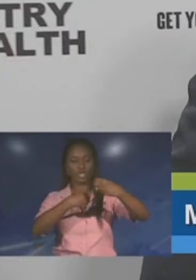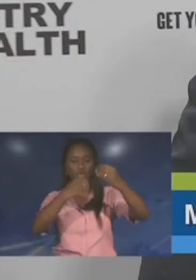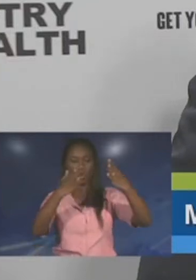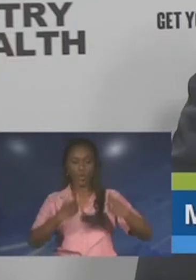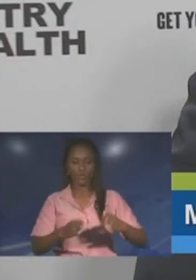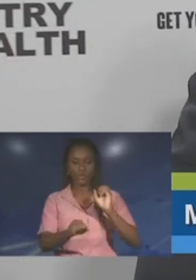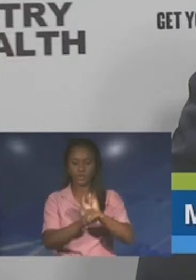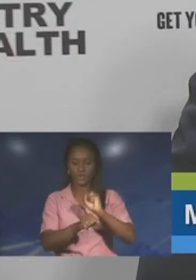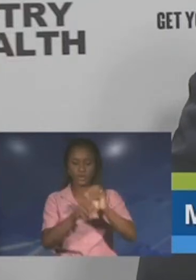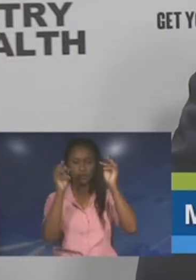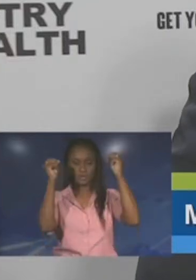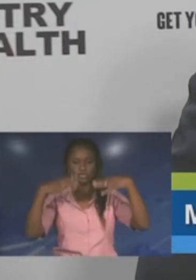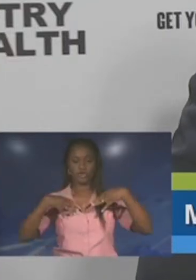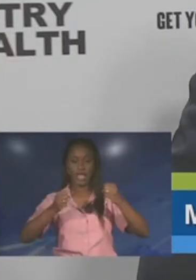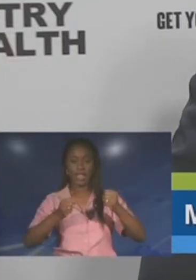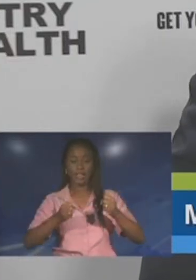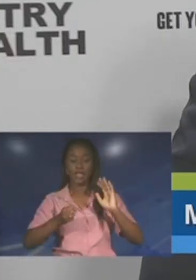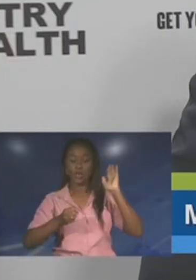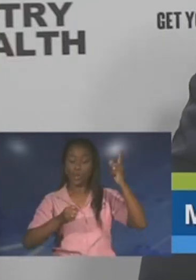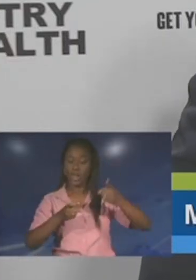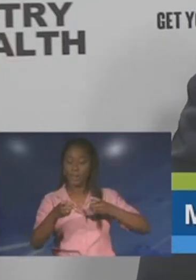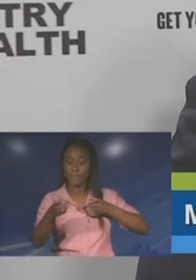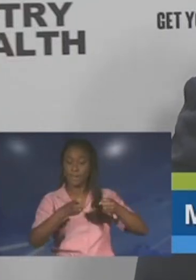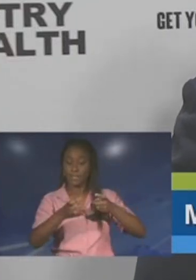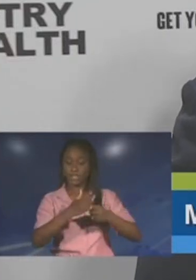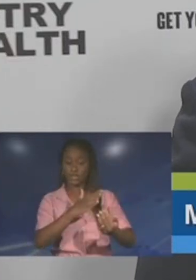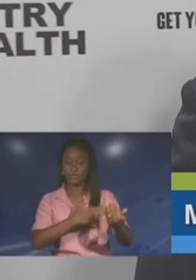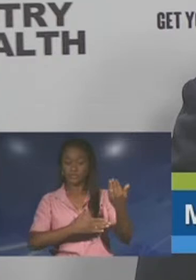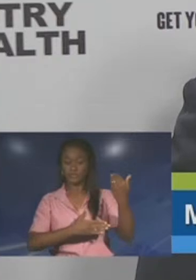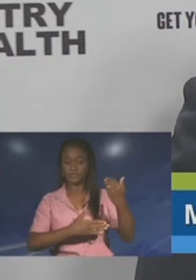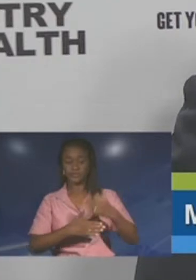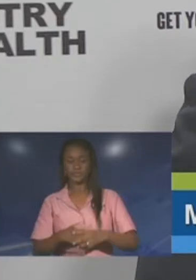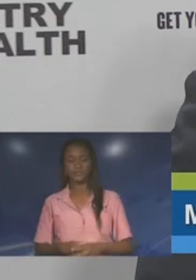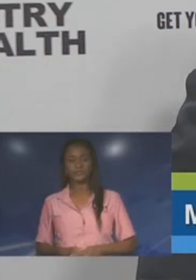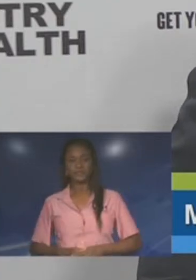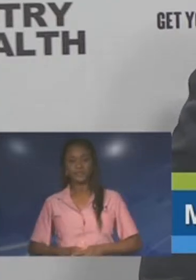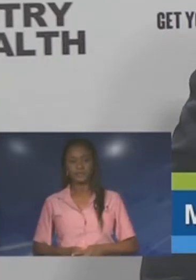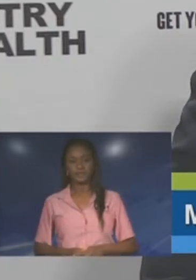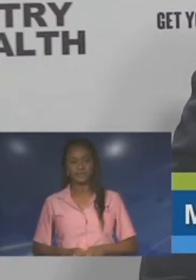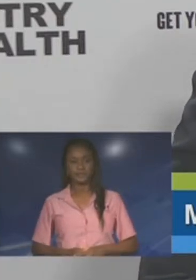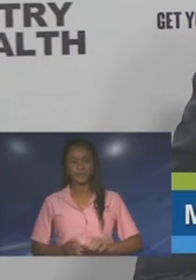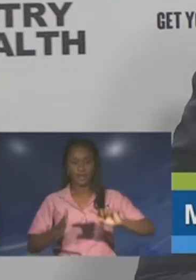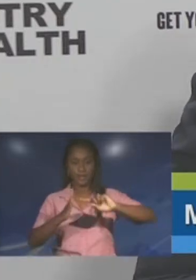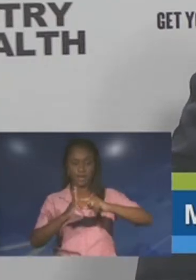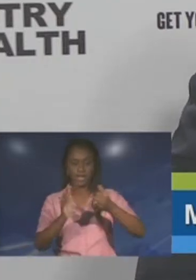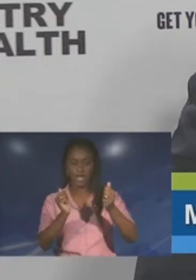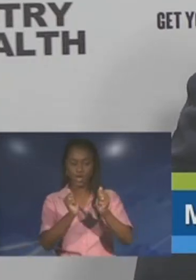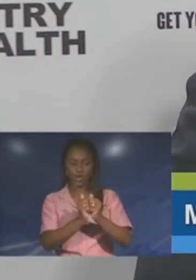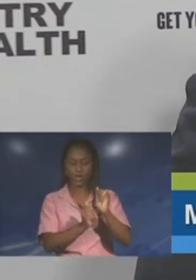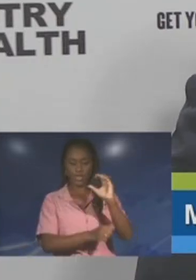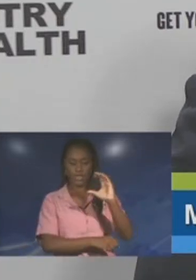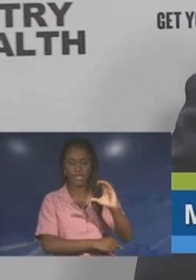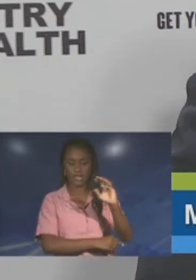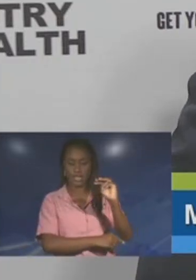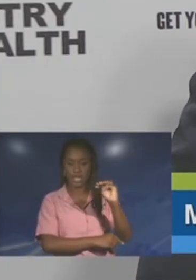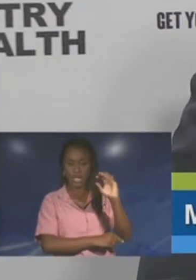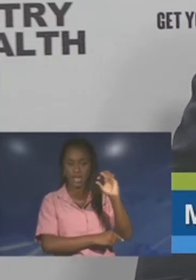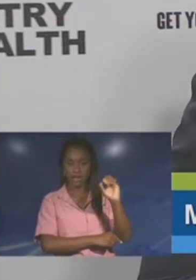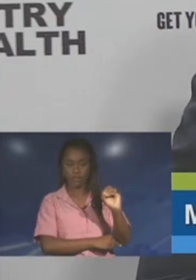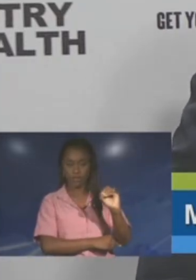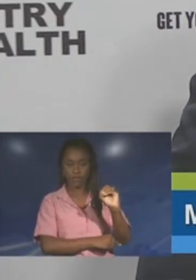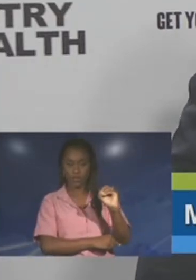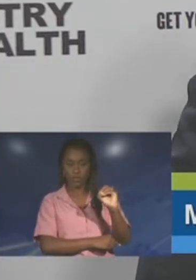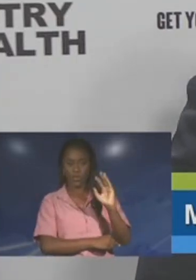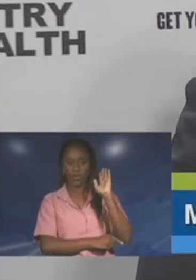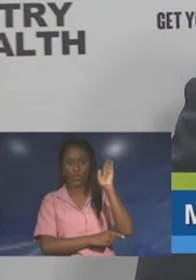Ministry of Health, and I will moderate today's virtual media conference. We begin with Dr. Parashram, our CMO, who